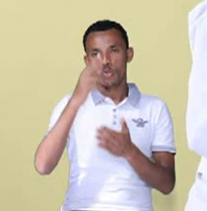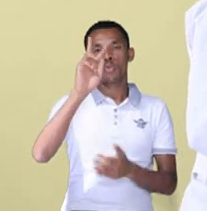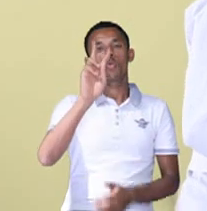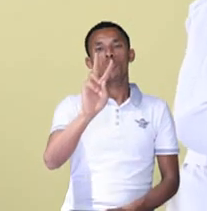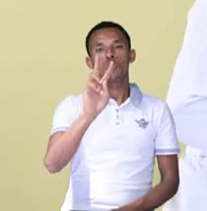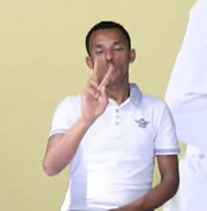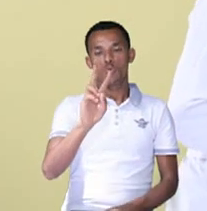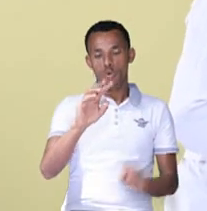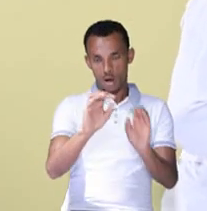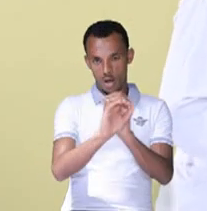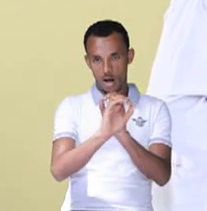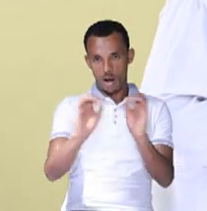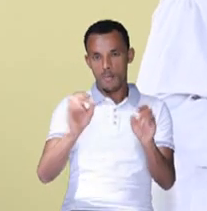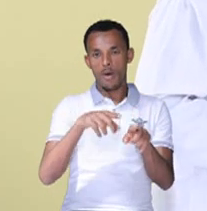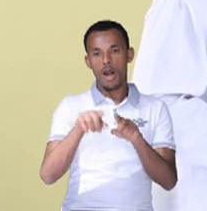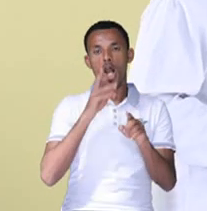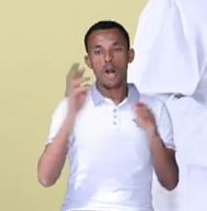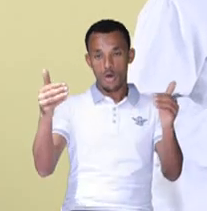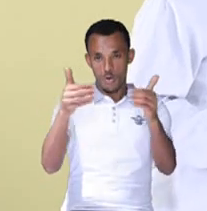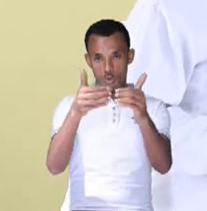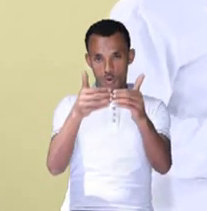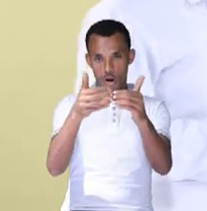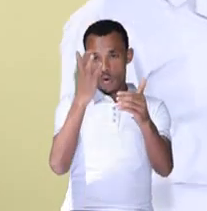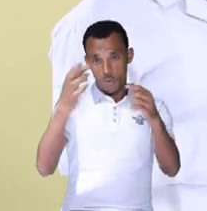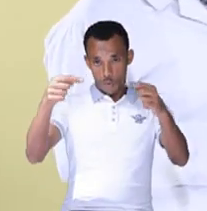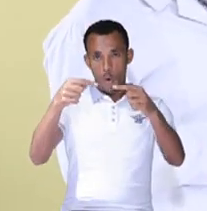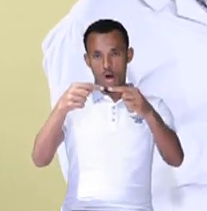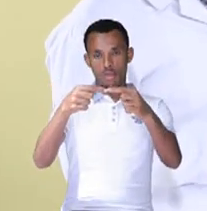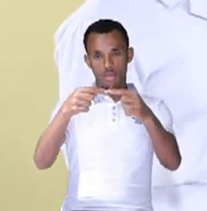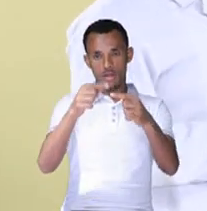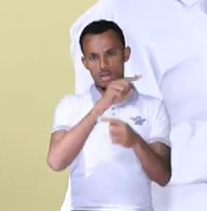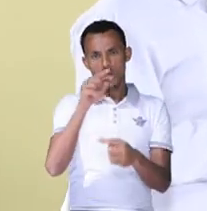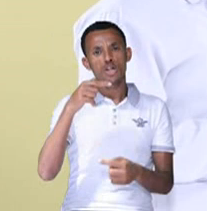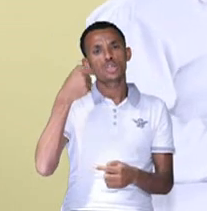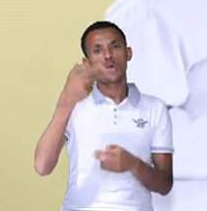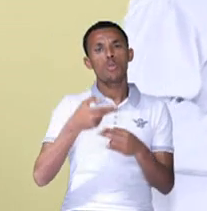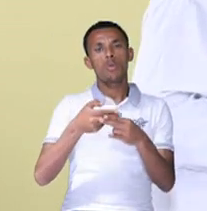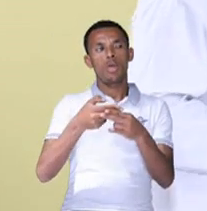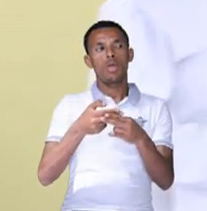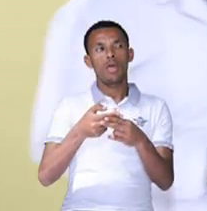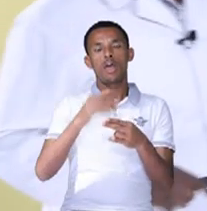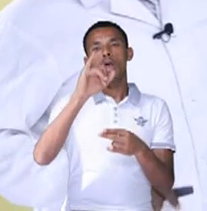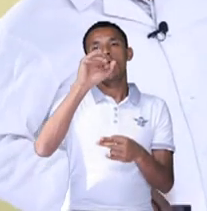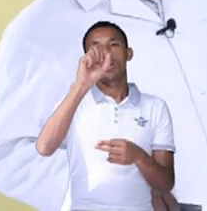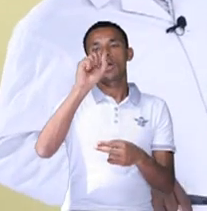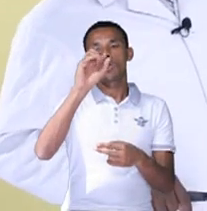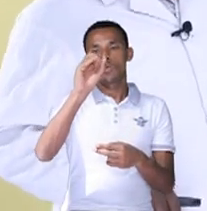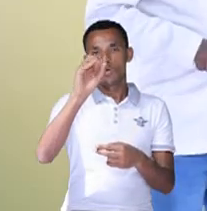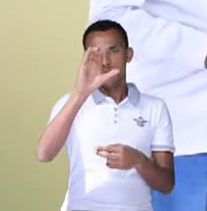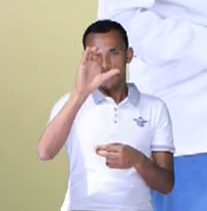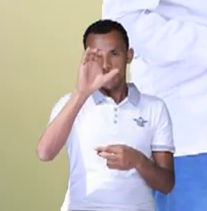two non-parallel sides are equivalent or equal. They are said to be an isosceles